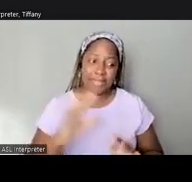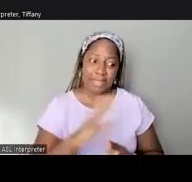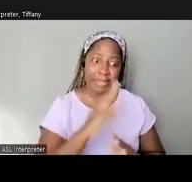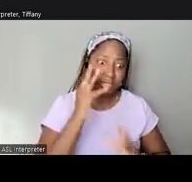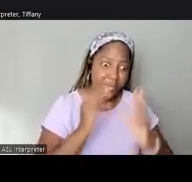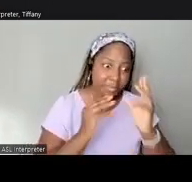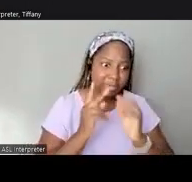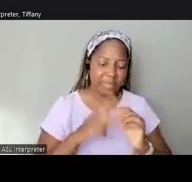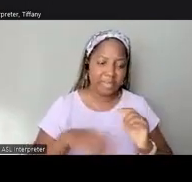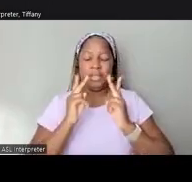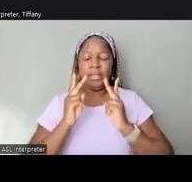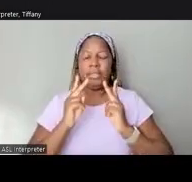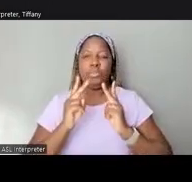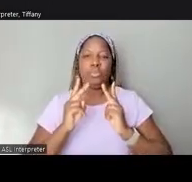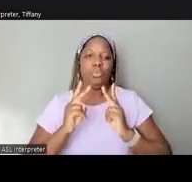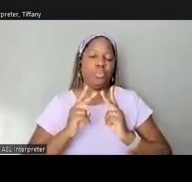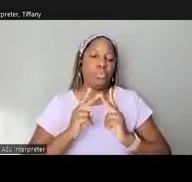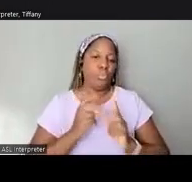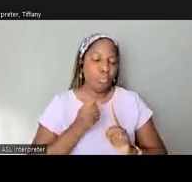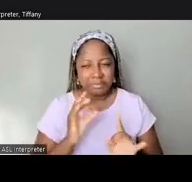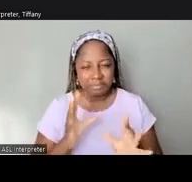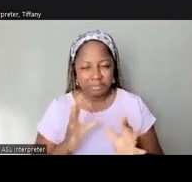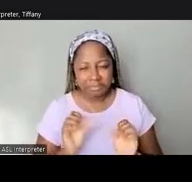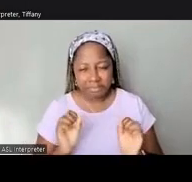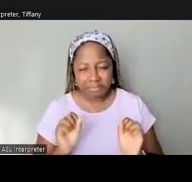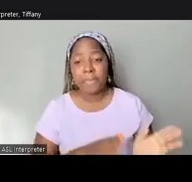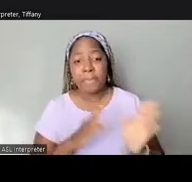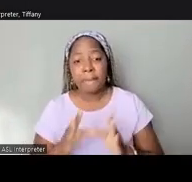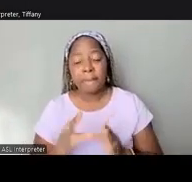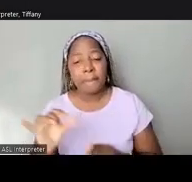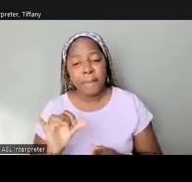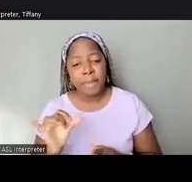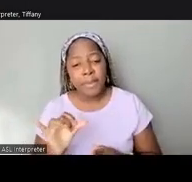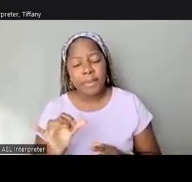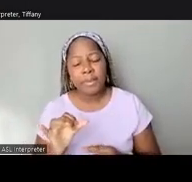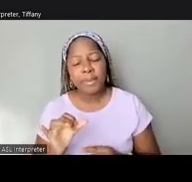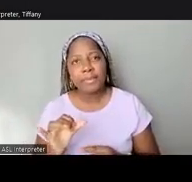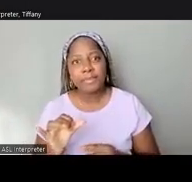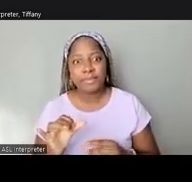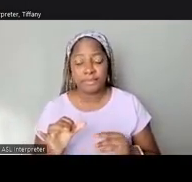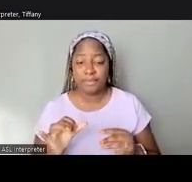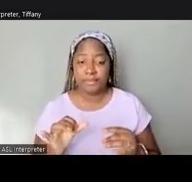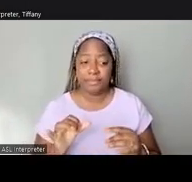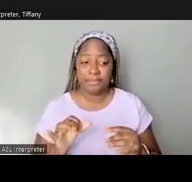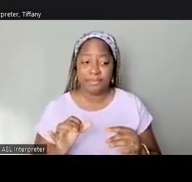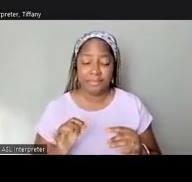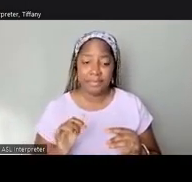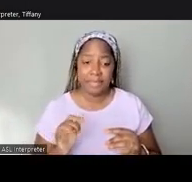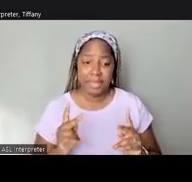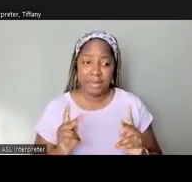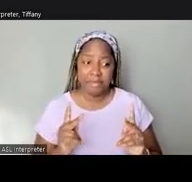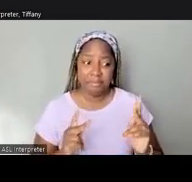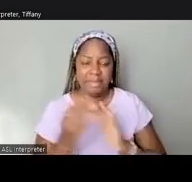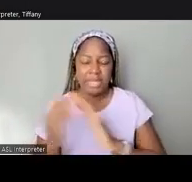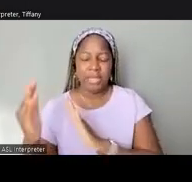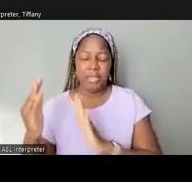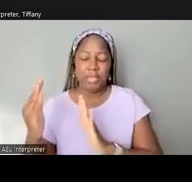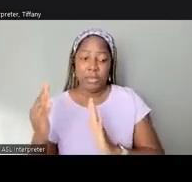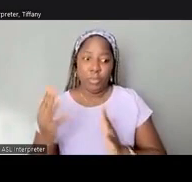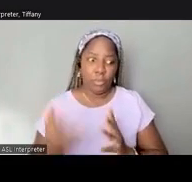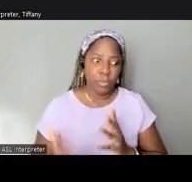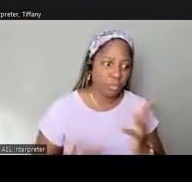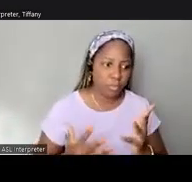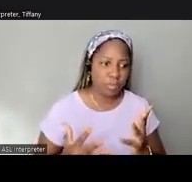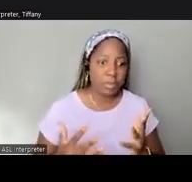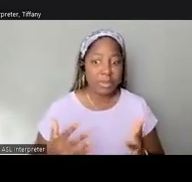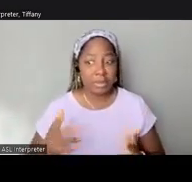We also see our responses to that be responsive that are at the micro level, really